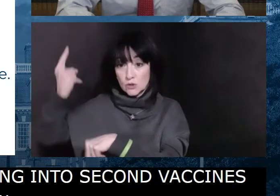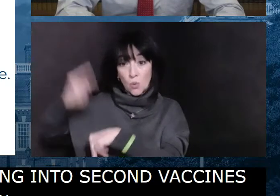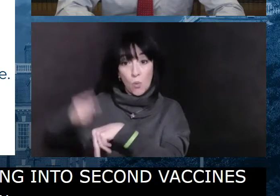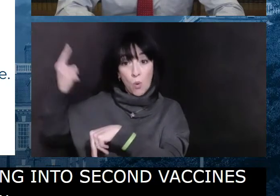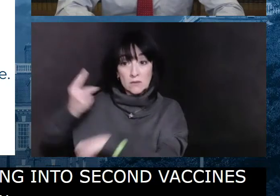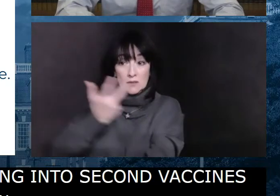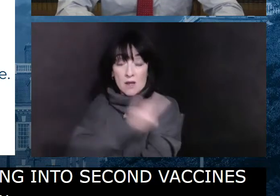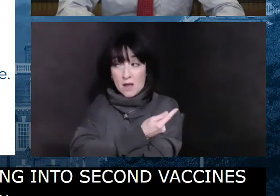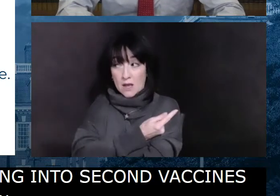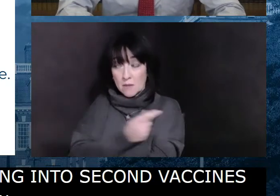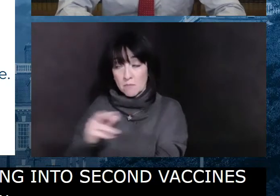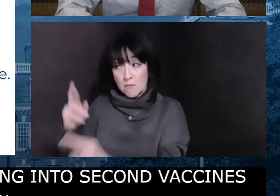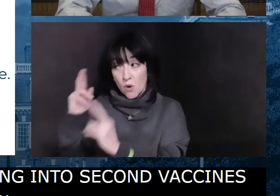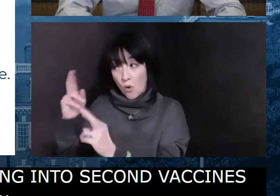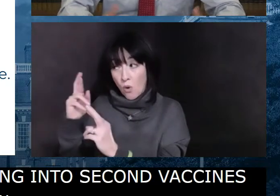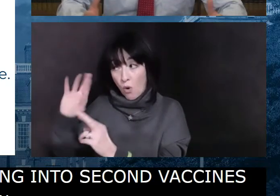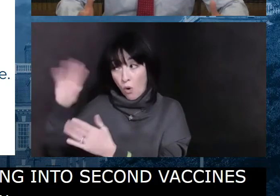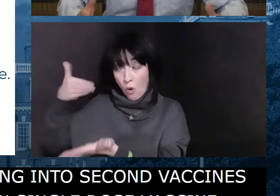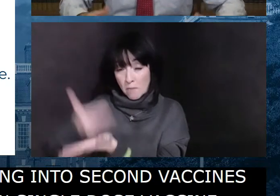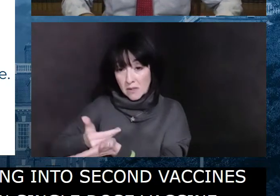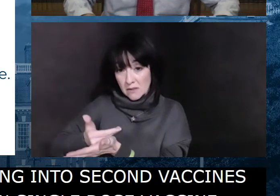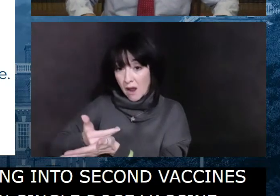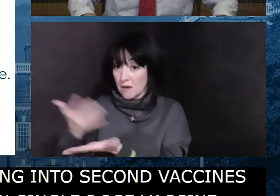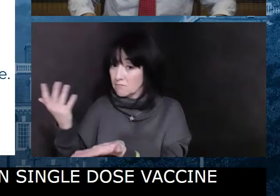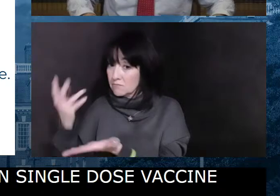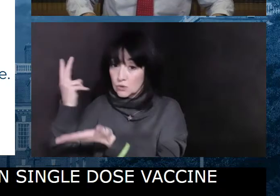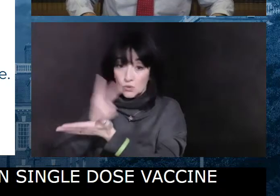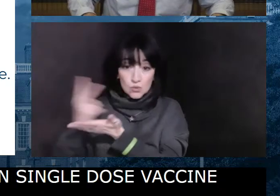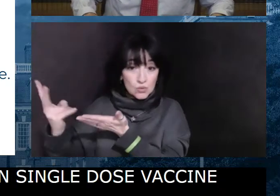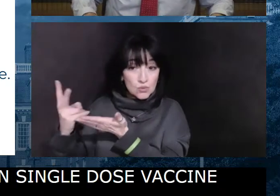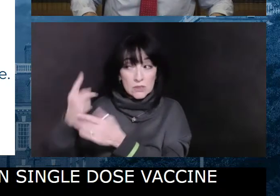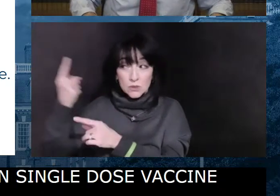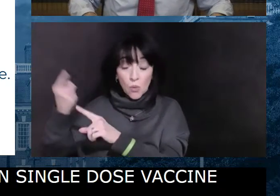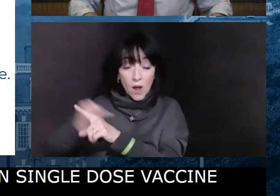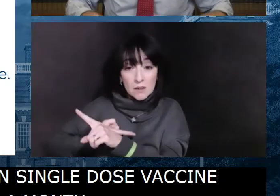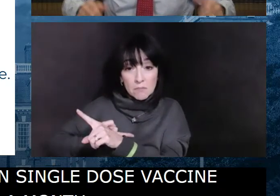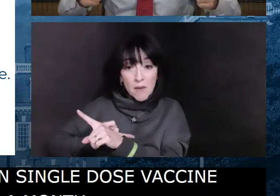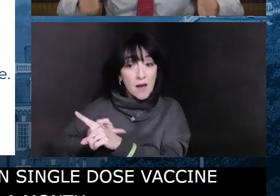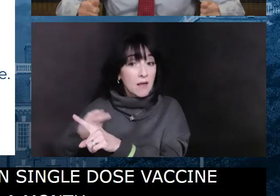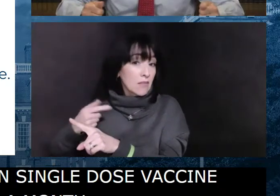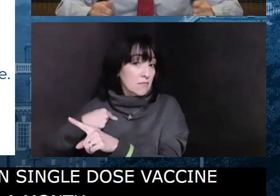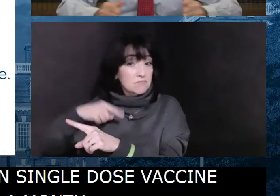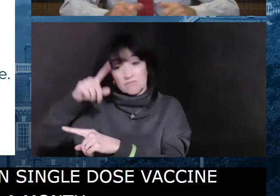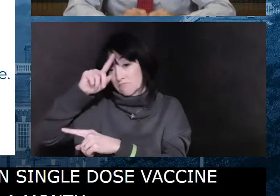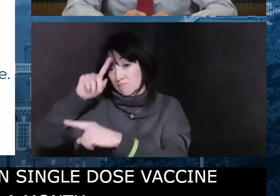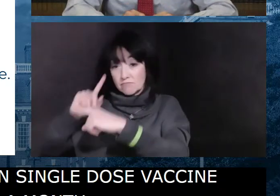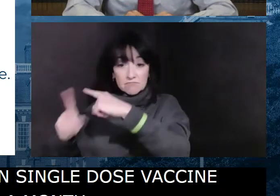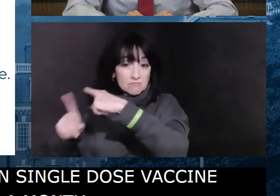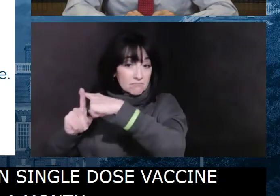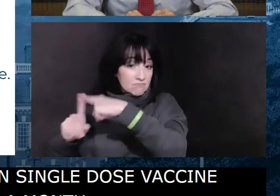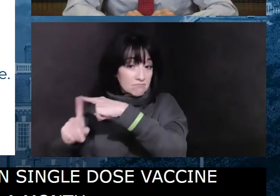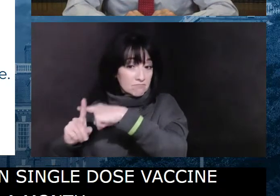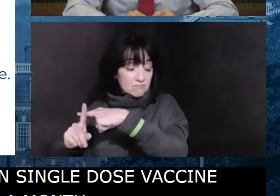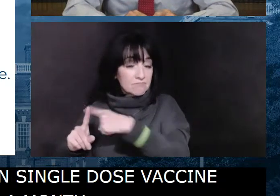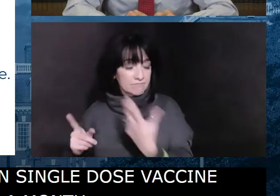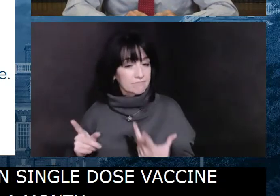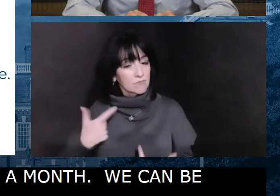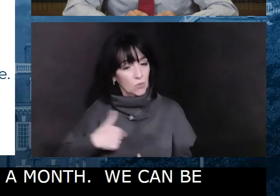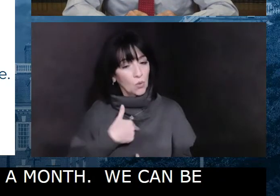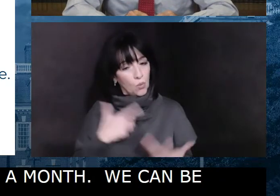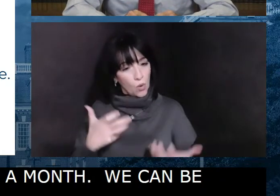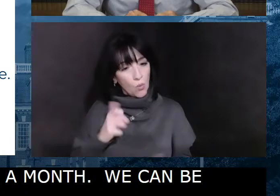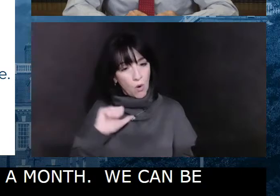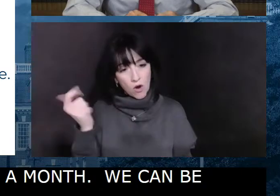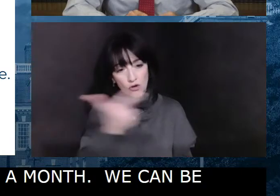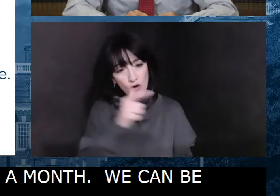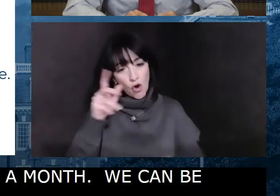weeks or a month. We can be optimistic, but we need everybody to continue to do their part. And if we